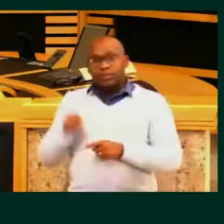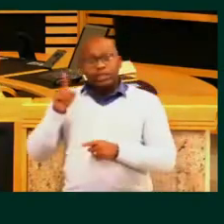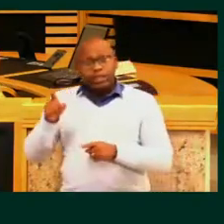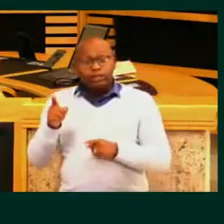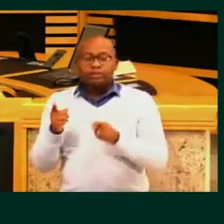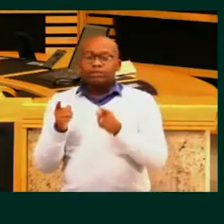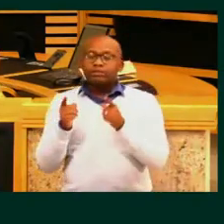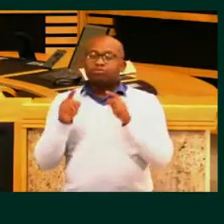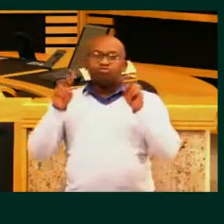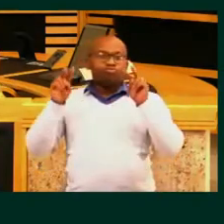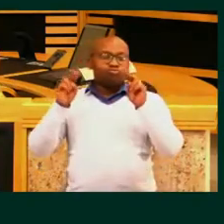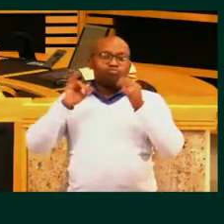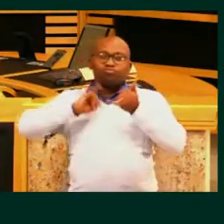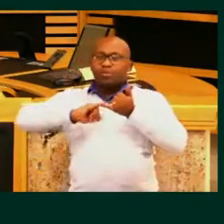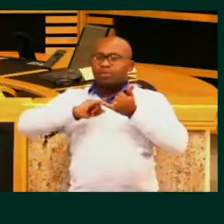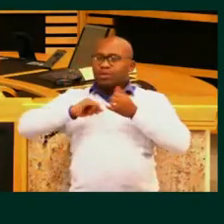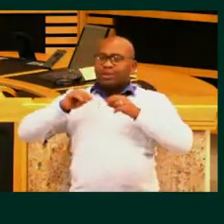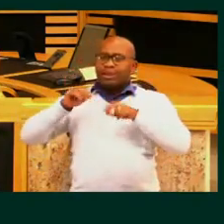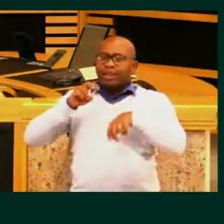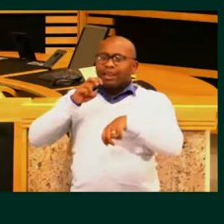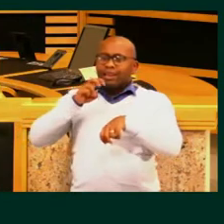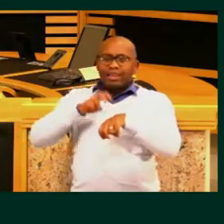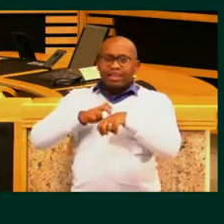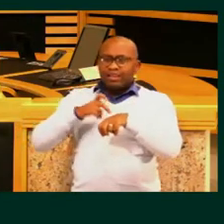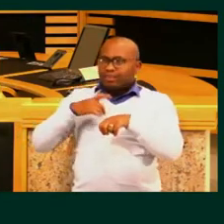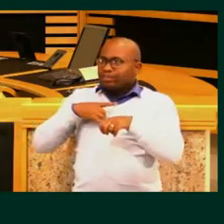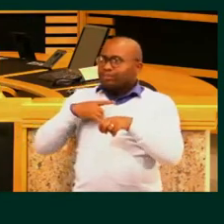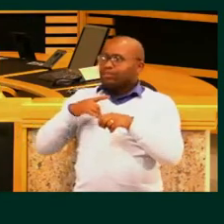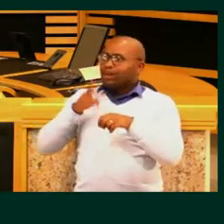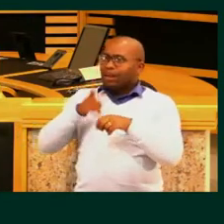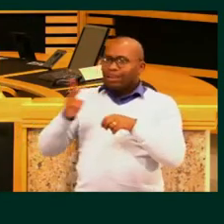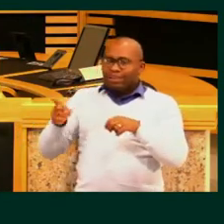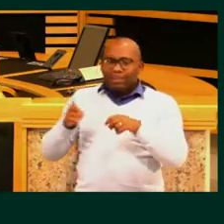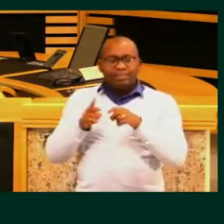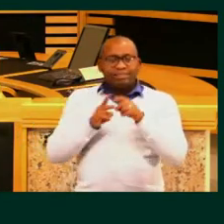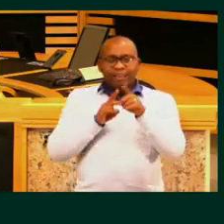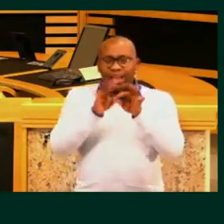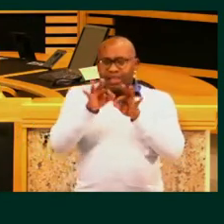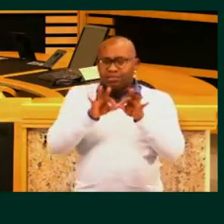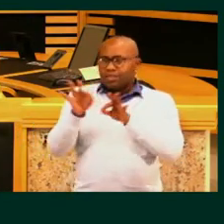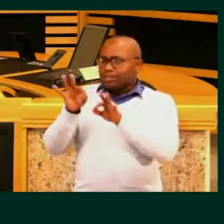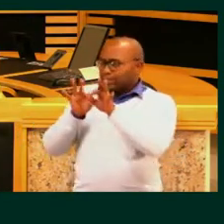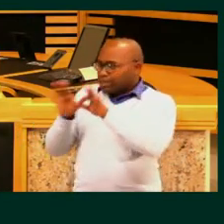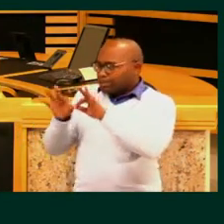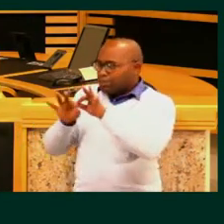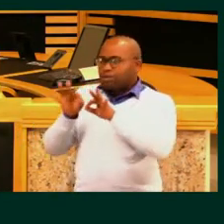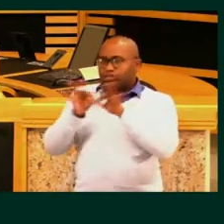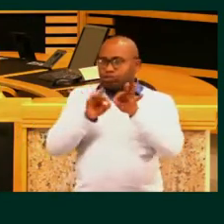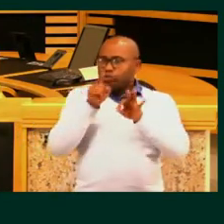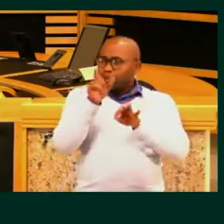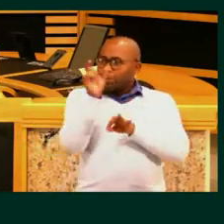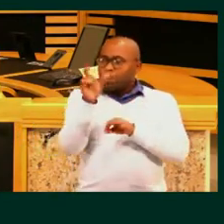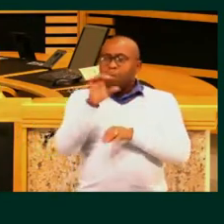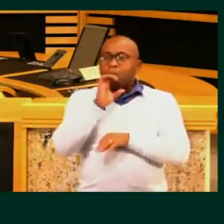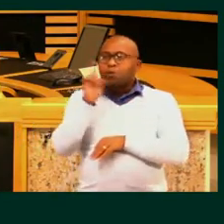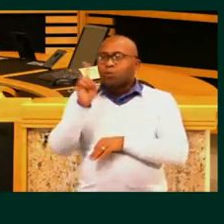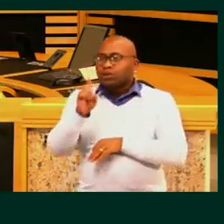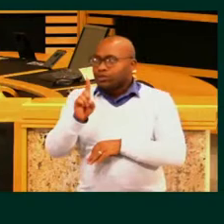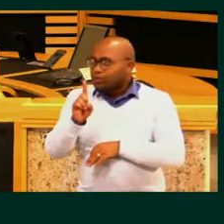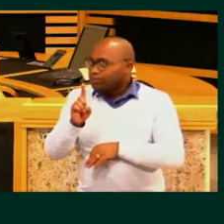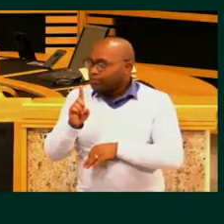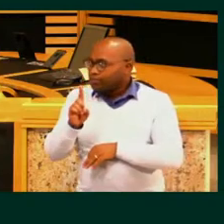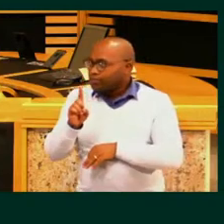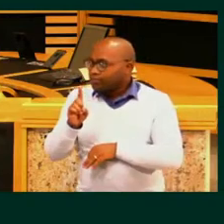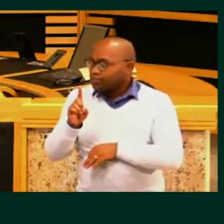introduction it needs no reference simply because of the reason one